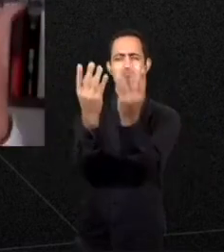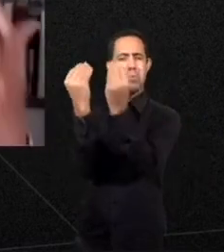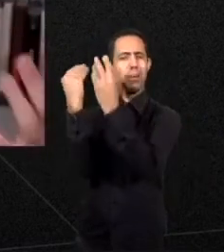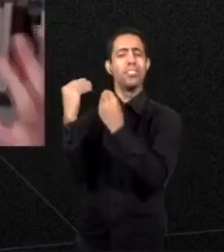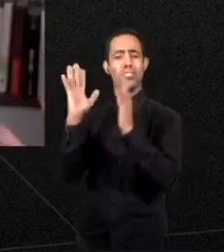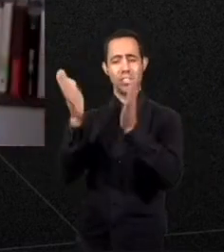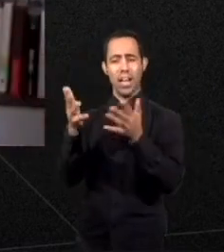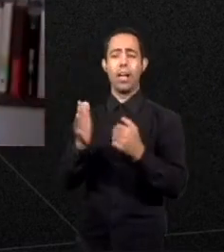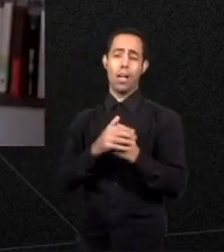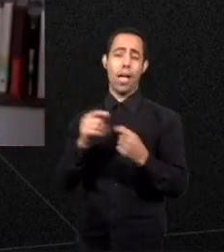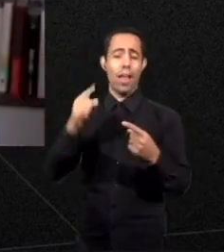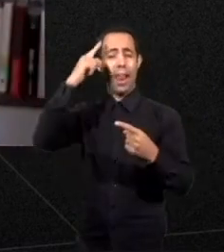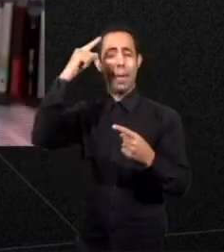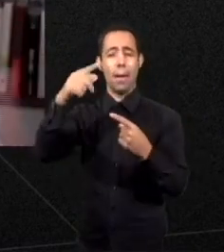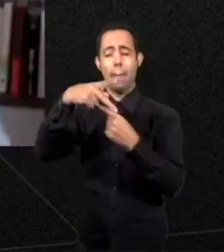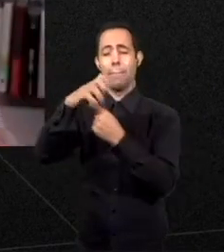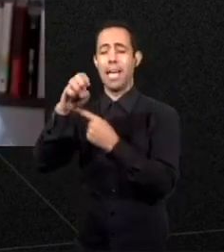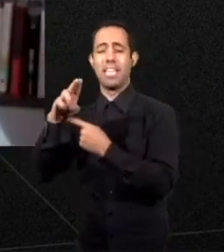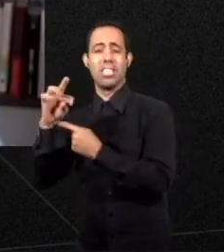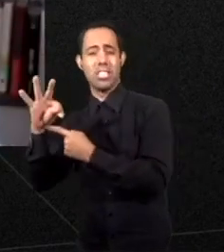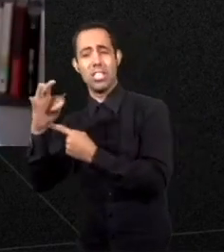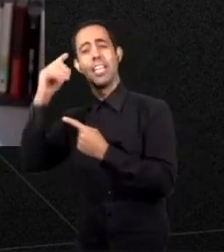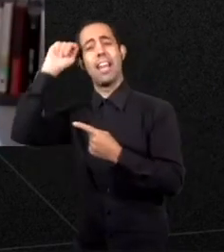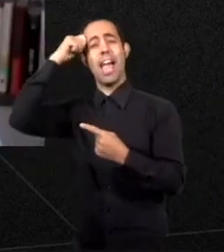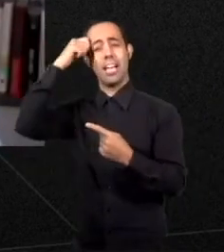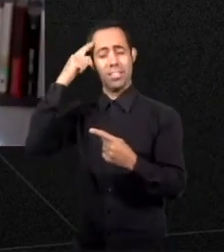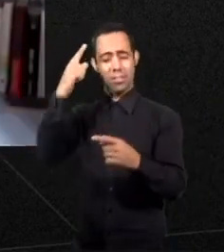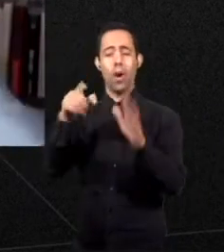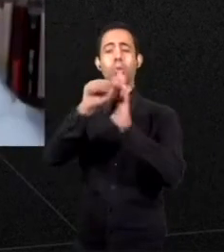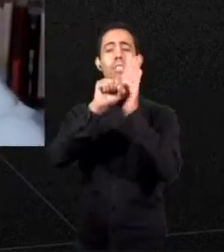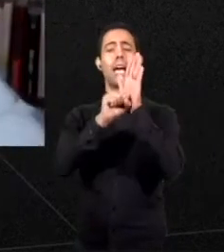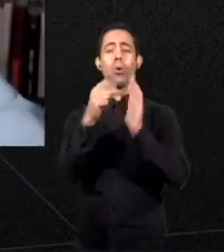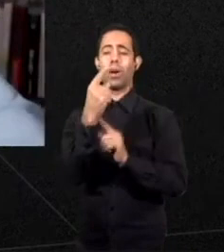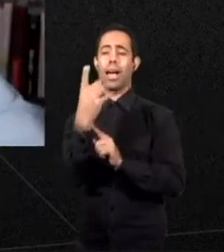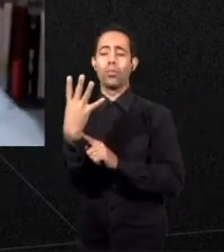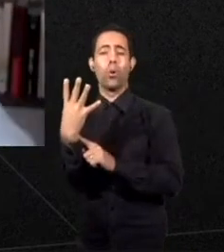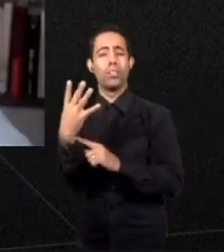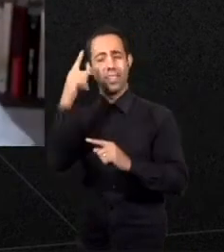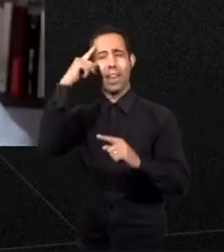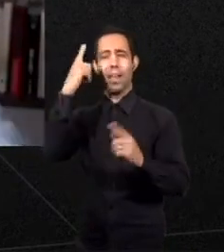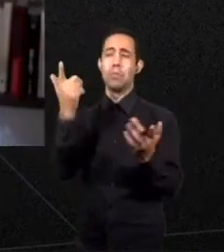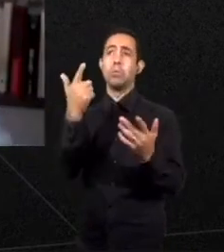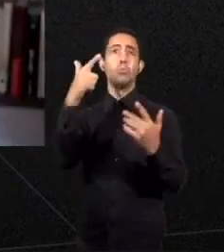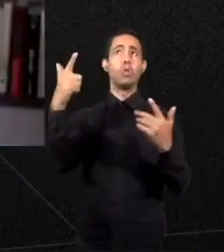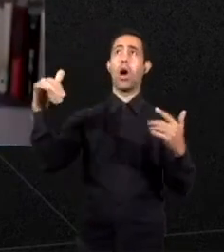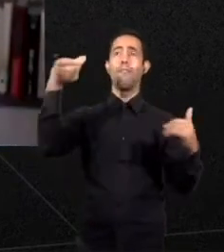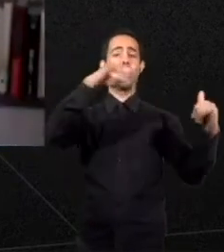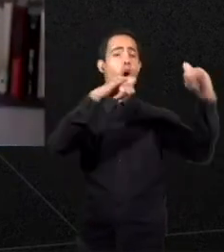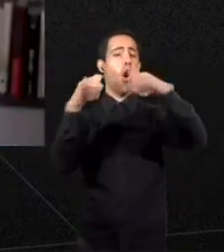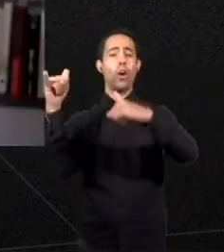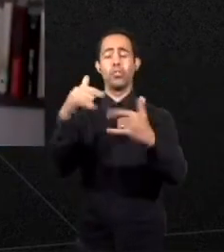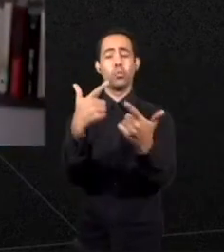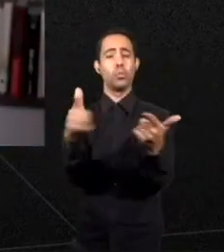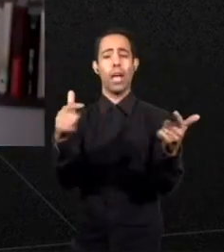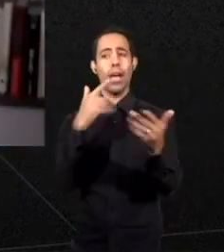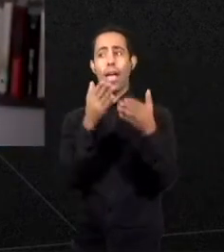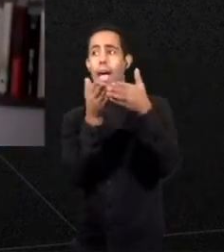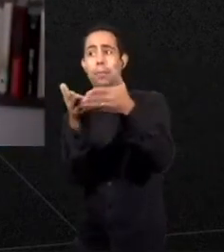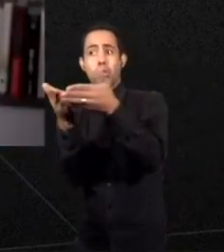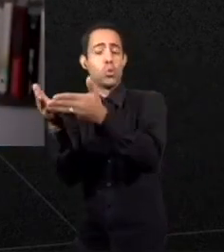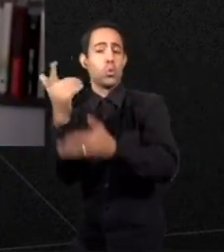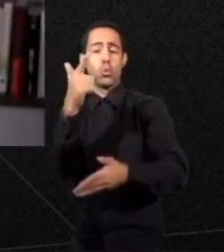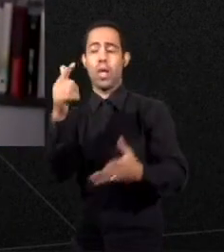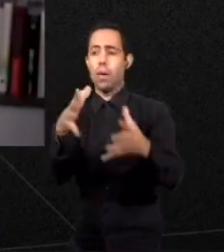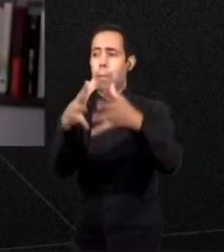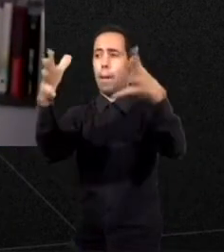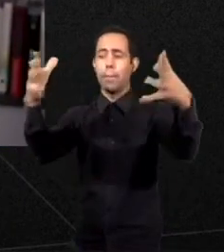in the 14th century. There were no airplanes, no big cruise ships with hundreds of tourists, and still